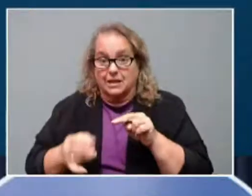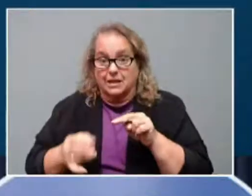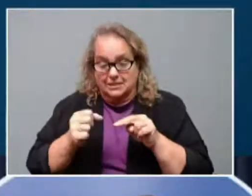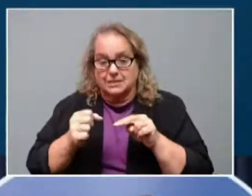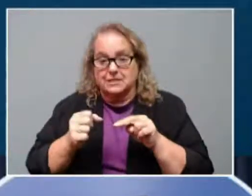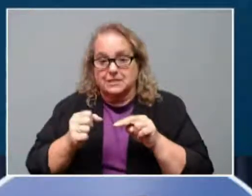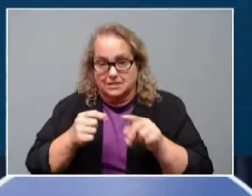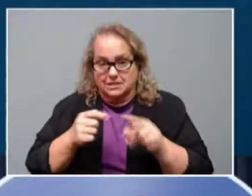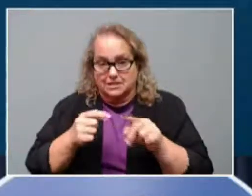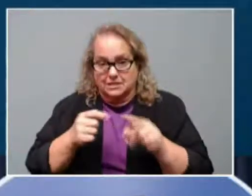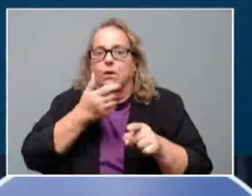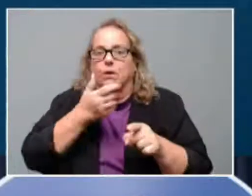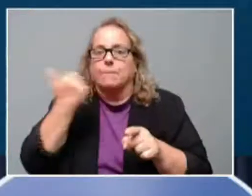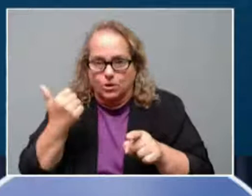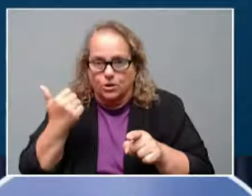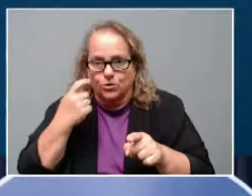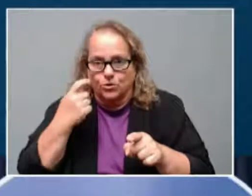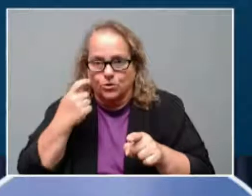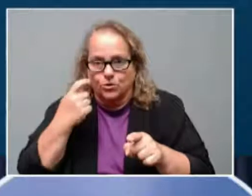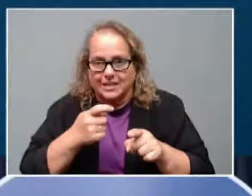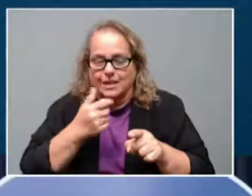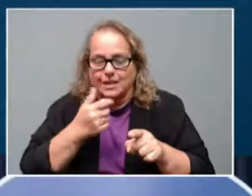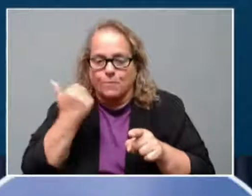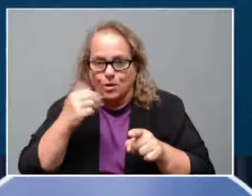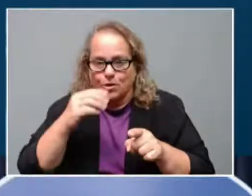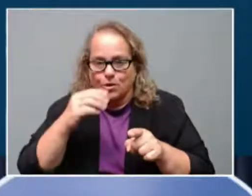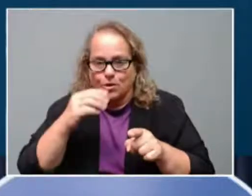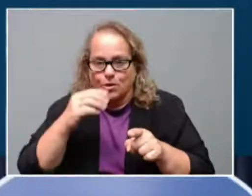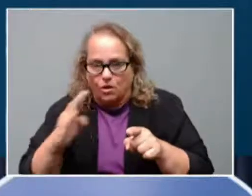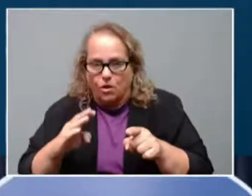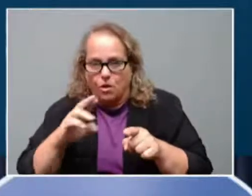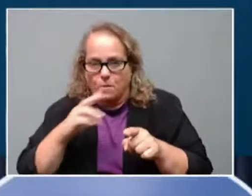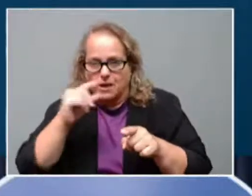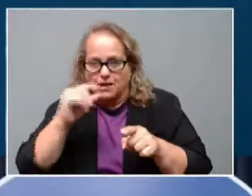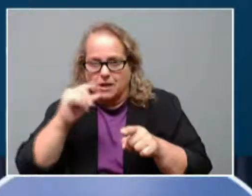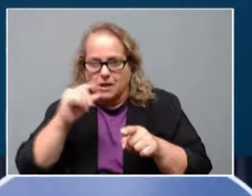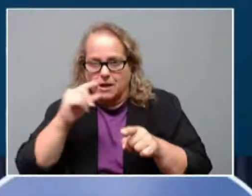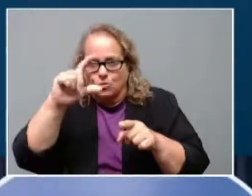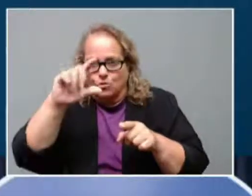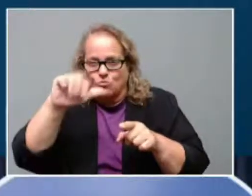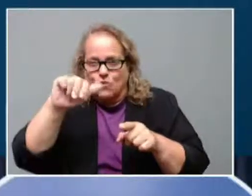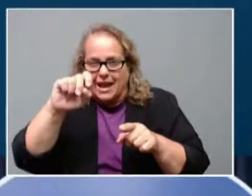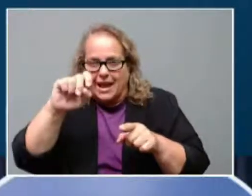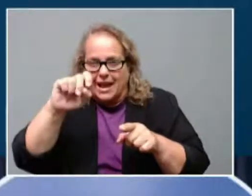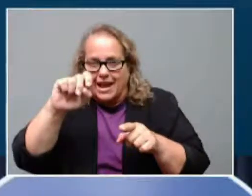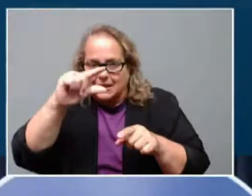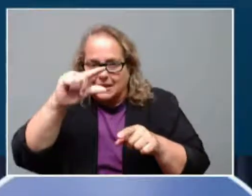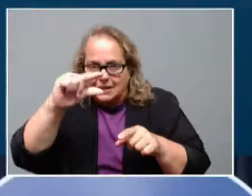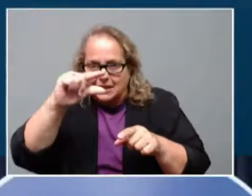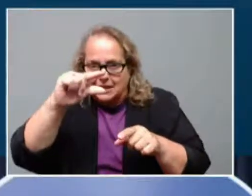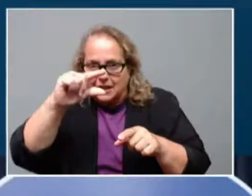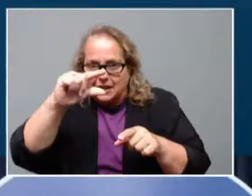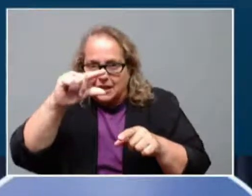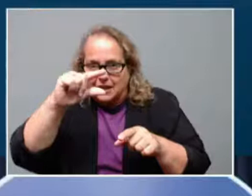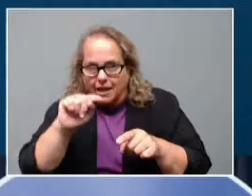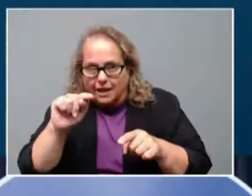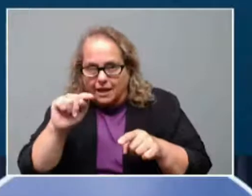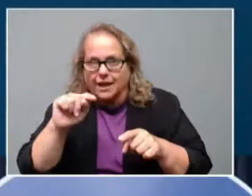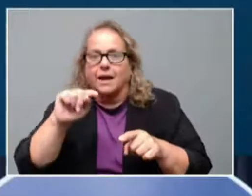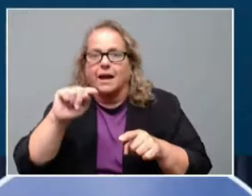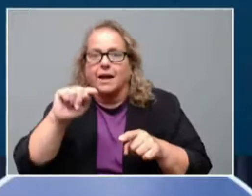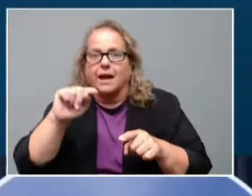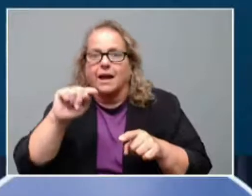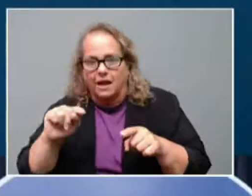better when we look at the rate of decline than the actual case chart. Of course, the